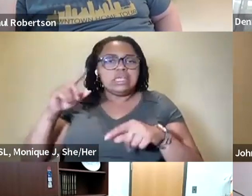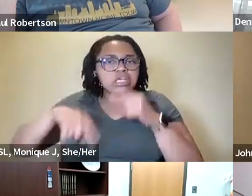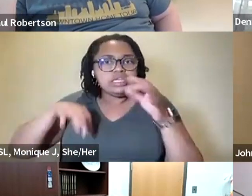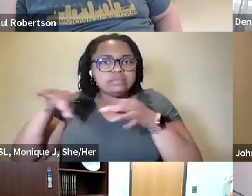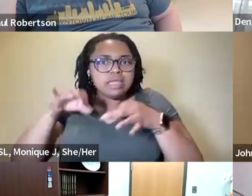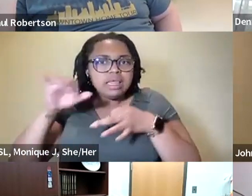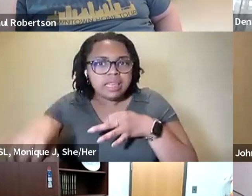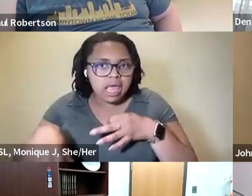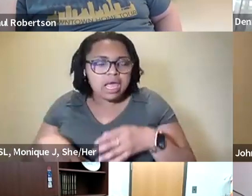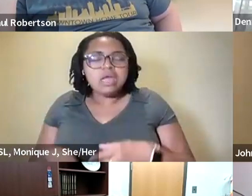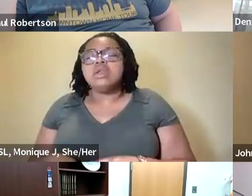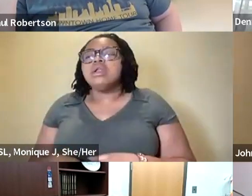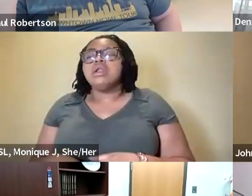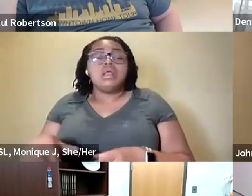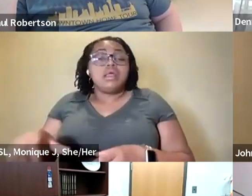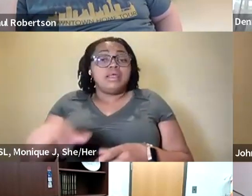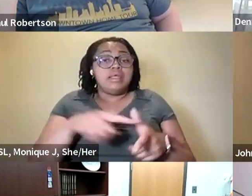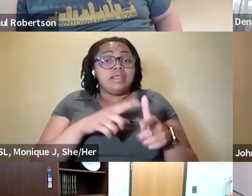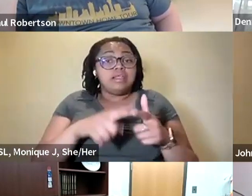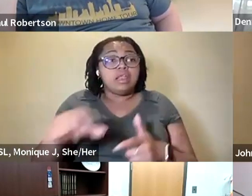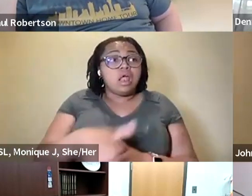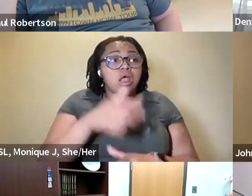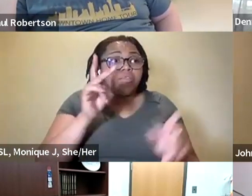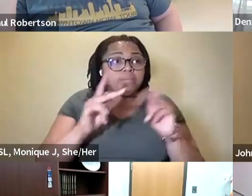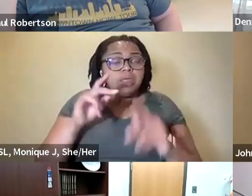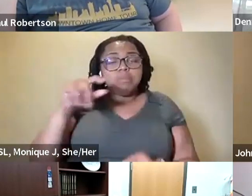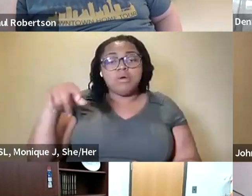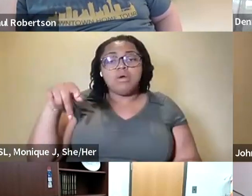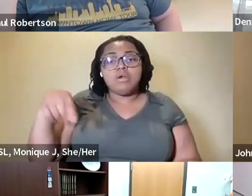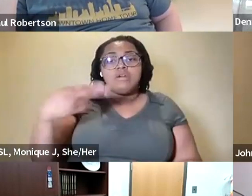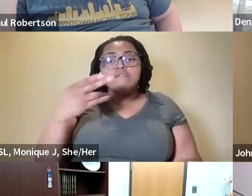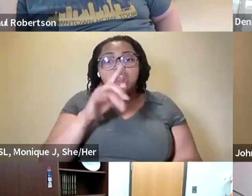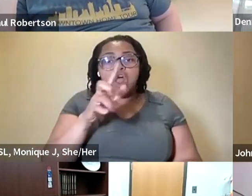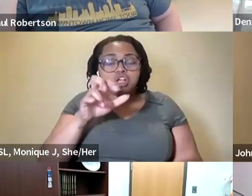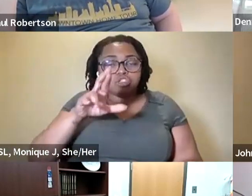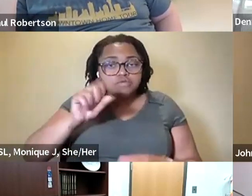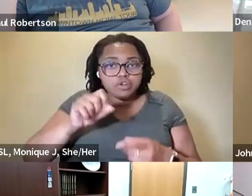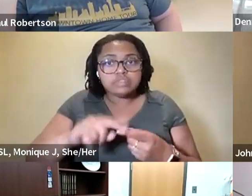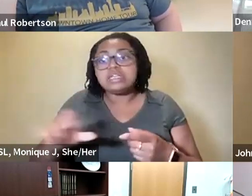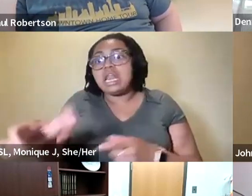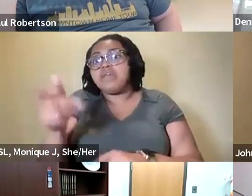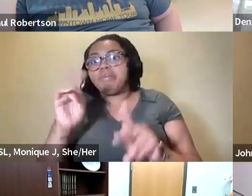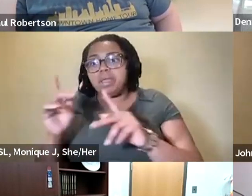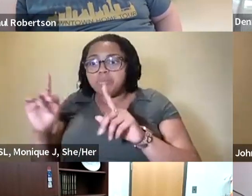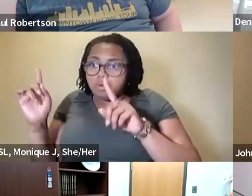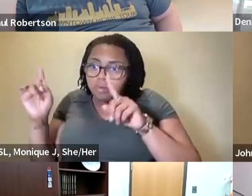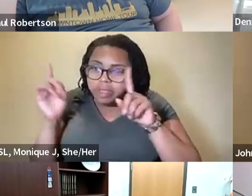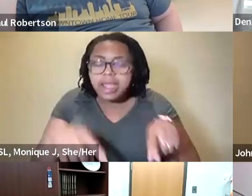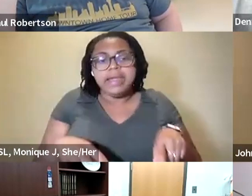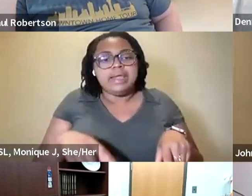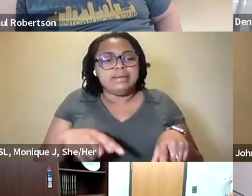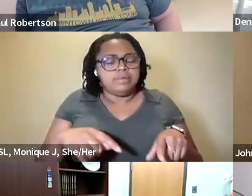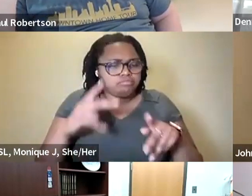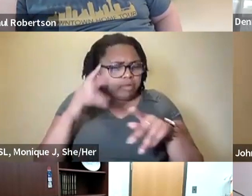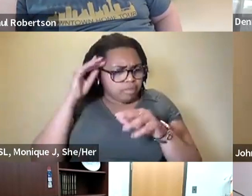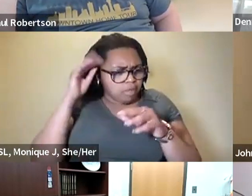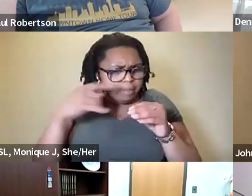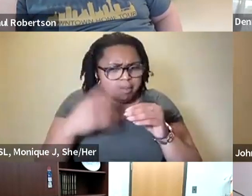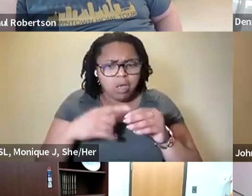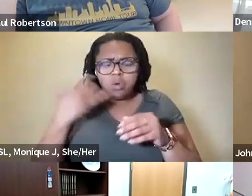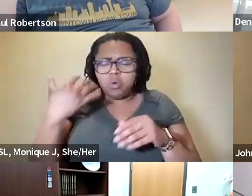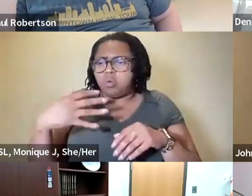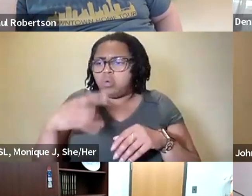then philosophers and others, you know, came around and started thinking about the gender issues and mistreatment of women